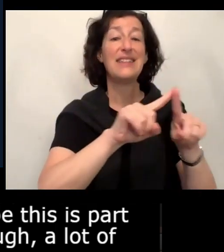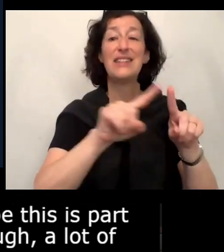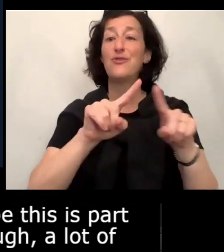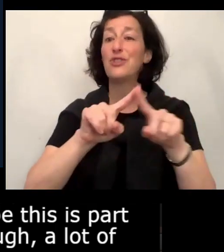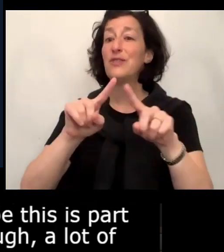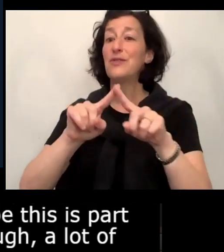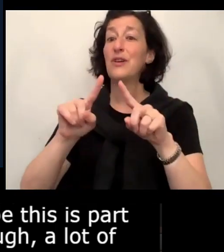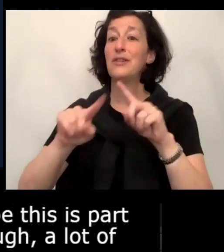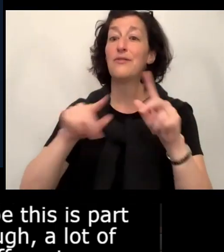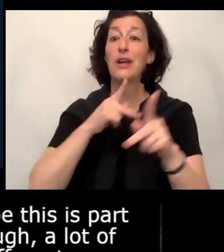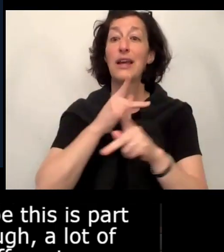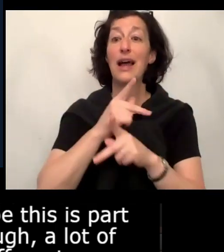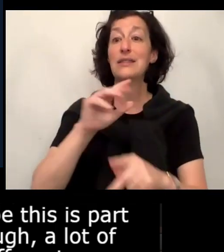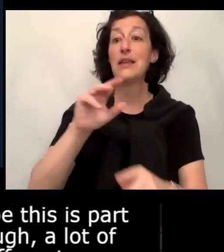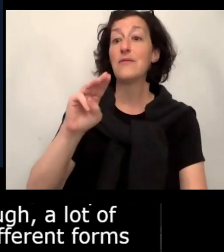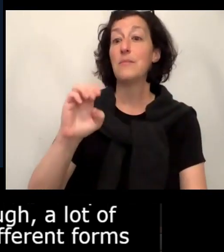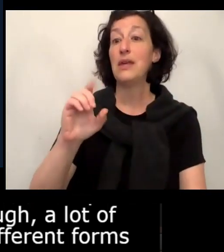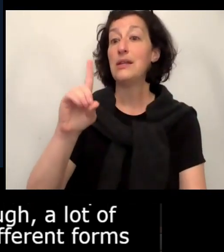forms of media.